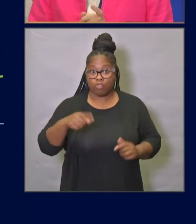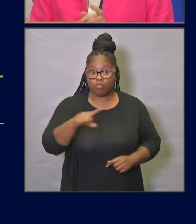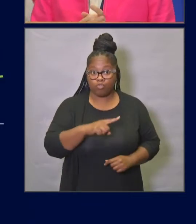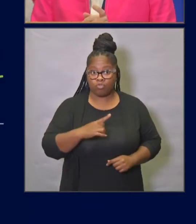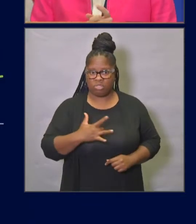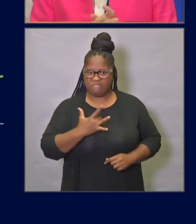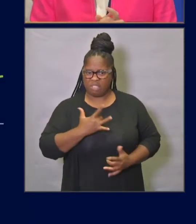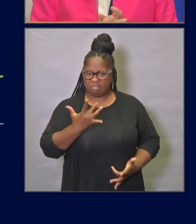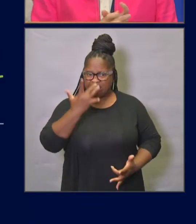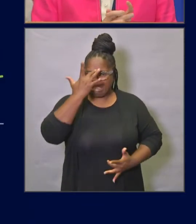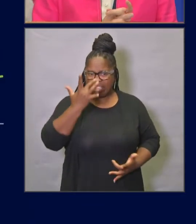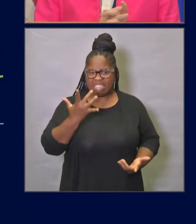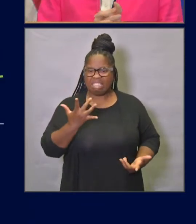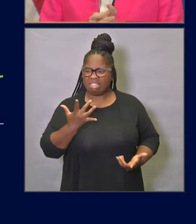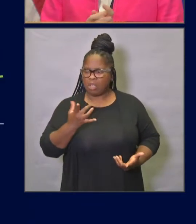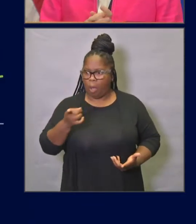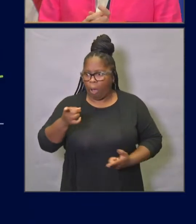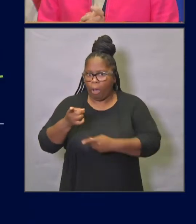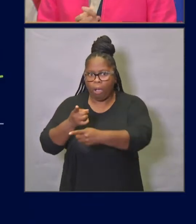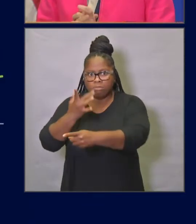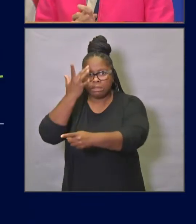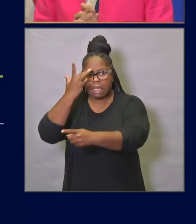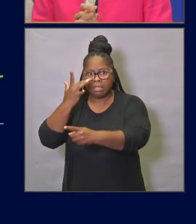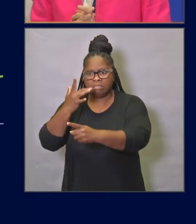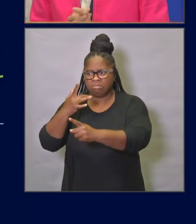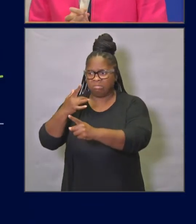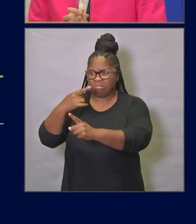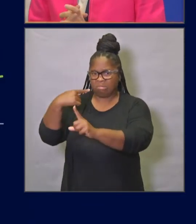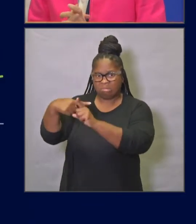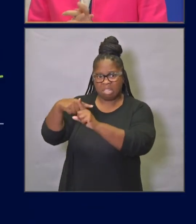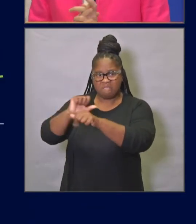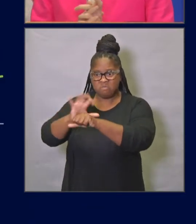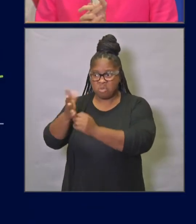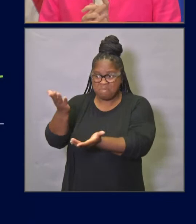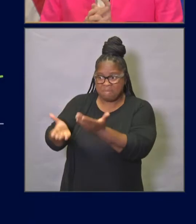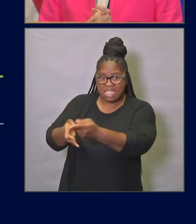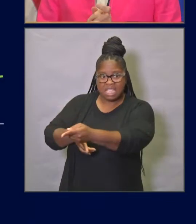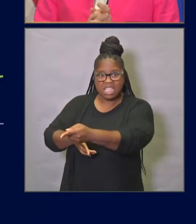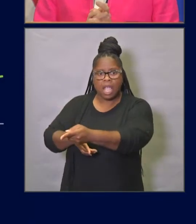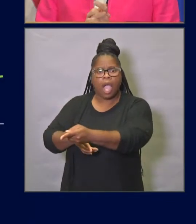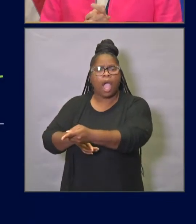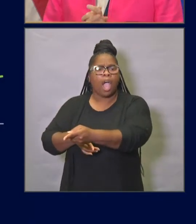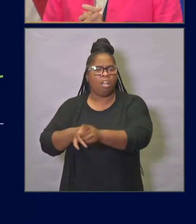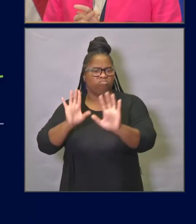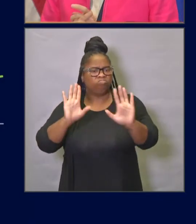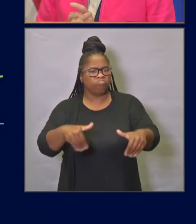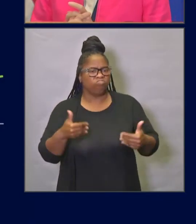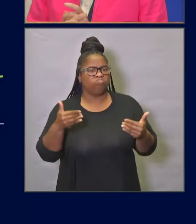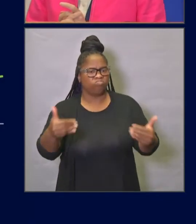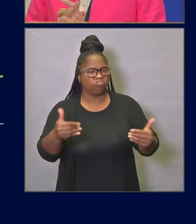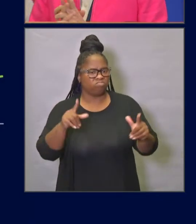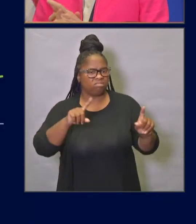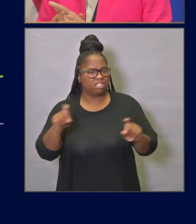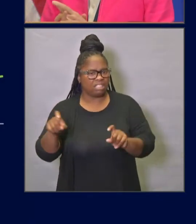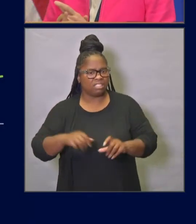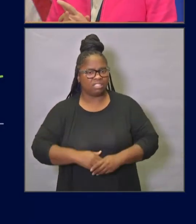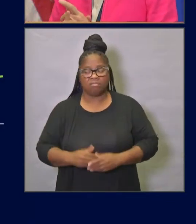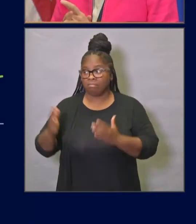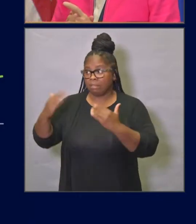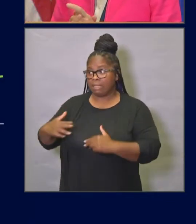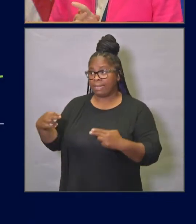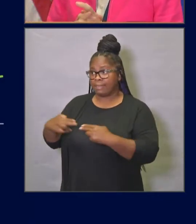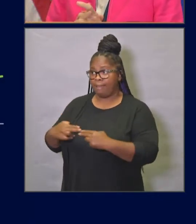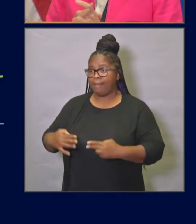they've been exposed to someone with COVID-19 who may be positive, please go ahead and get tested. The next